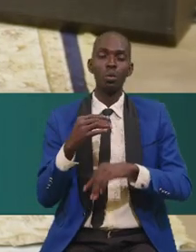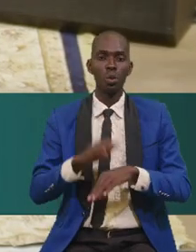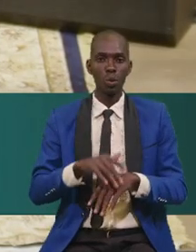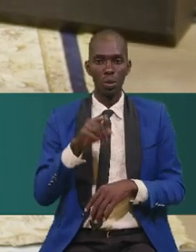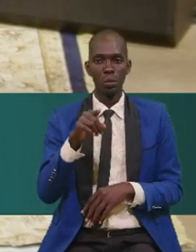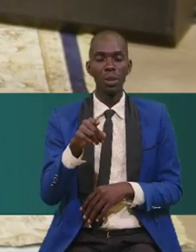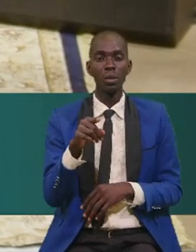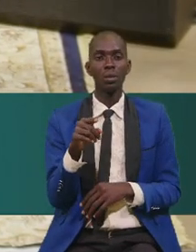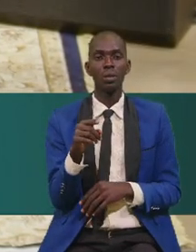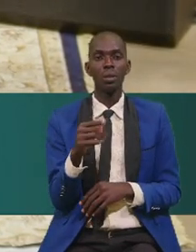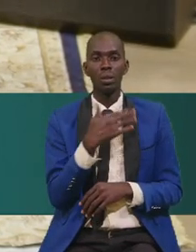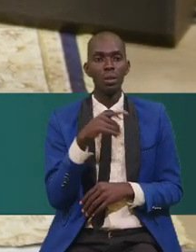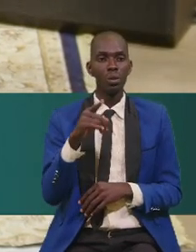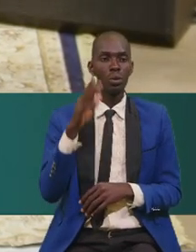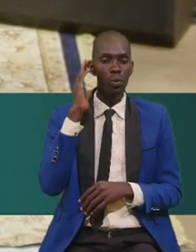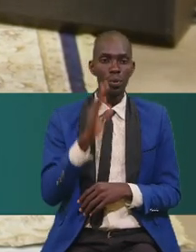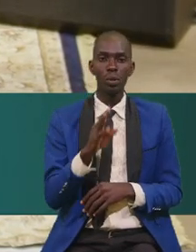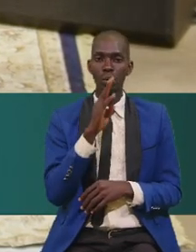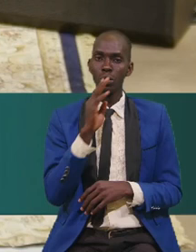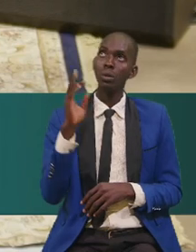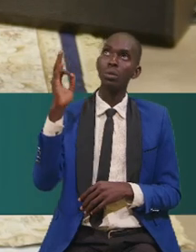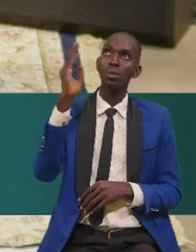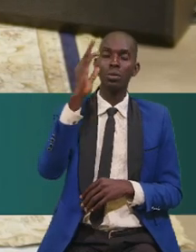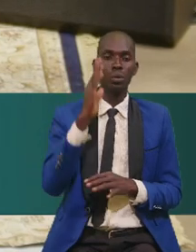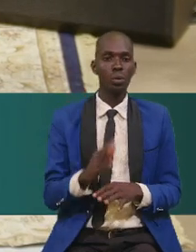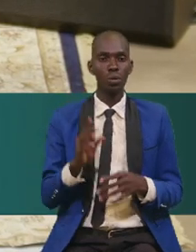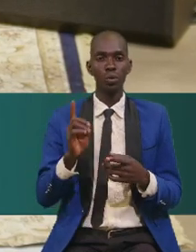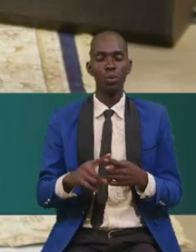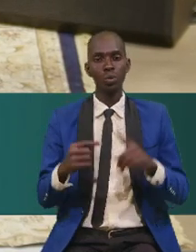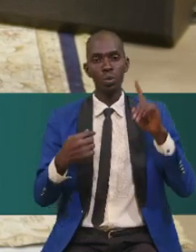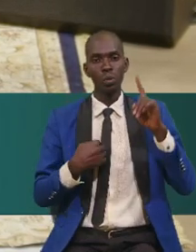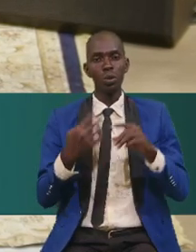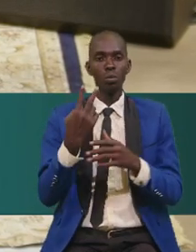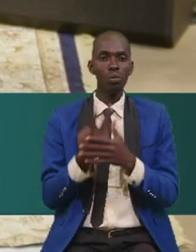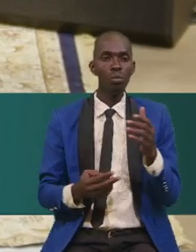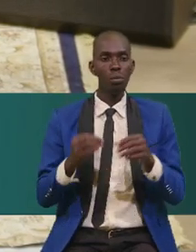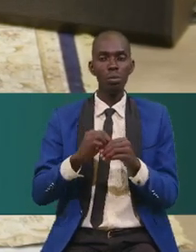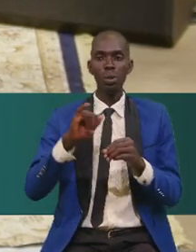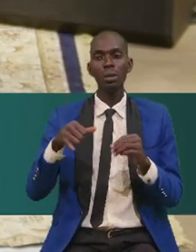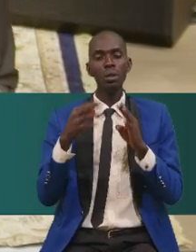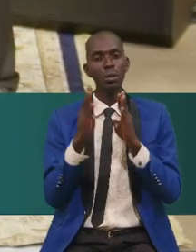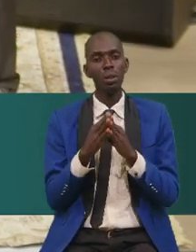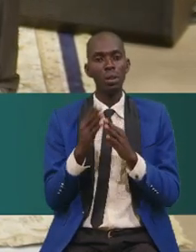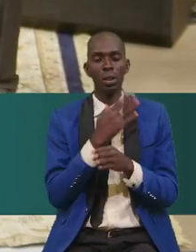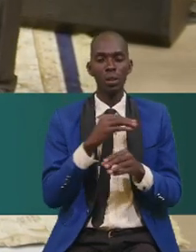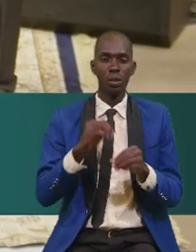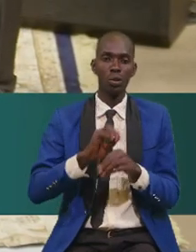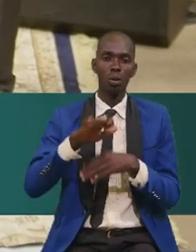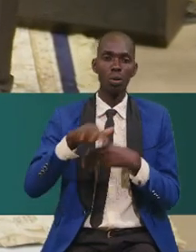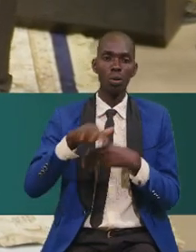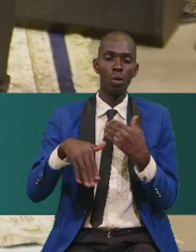be witnesses unto me in Jerusalem, and in all Judea, and in